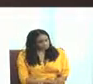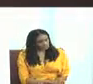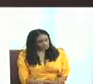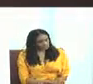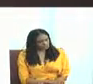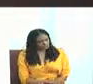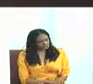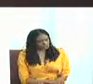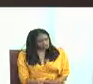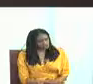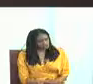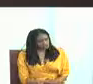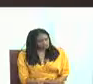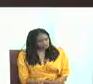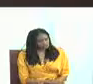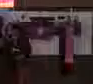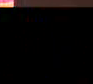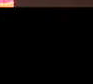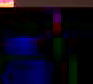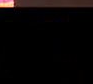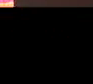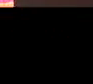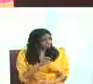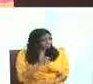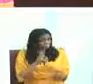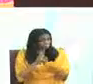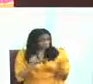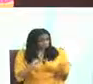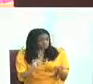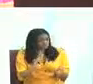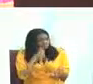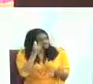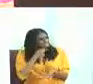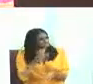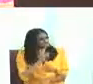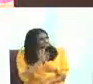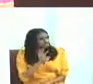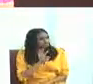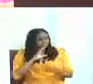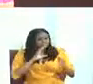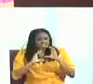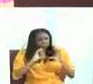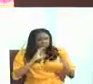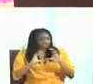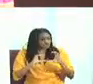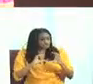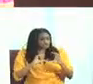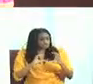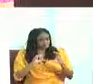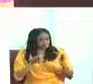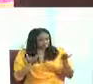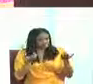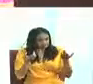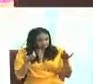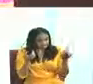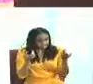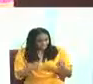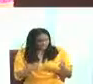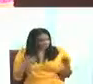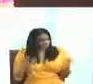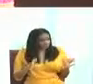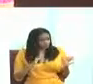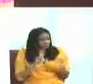I have to go there this morning because I'm sure that the conversation has been had. Can gay